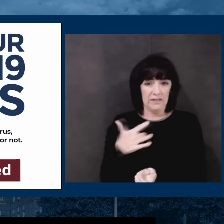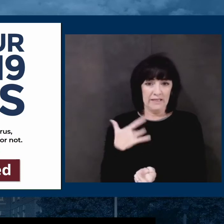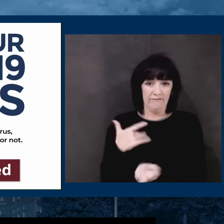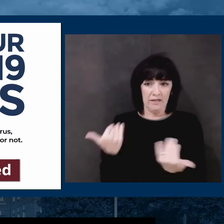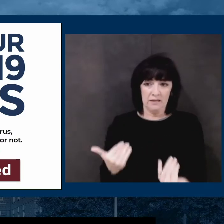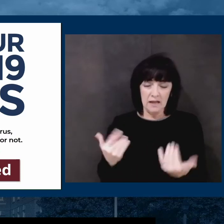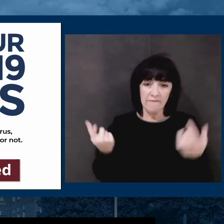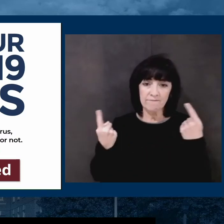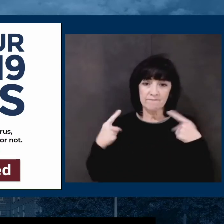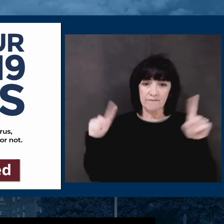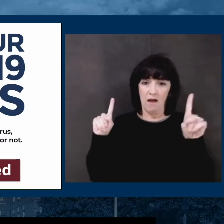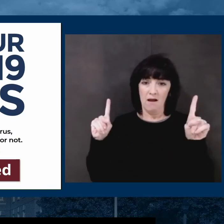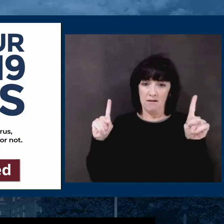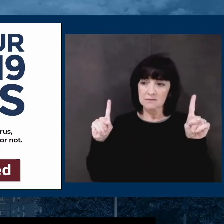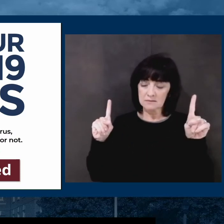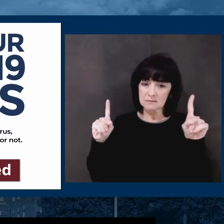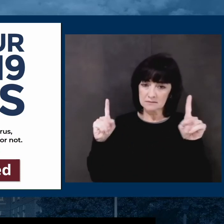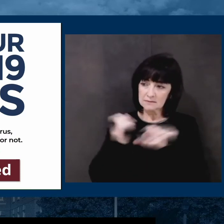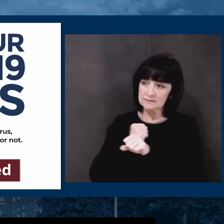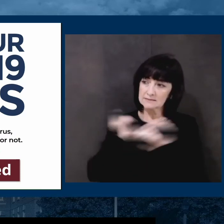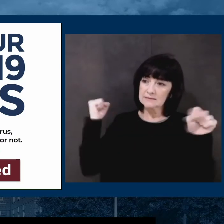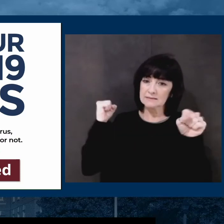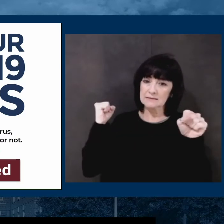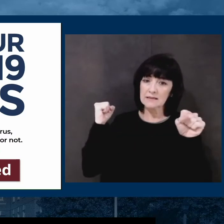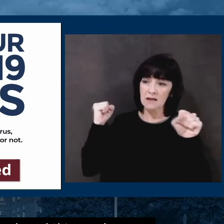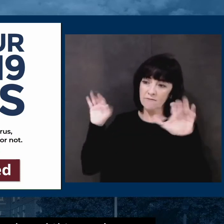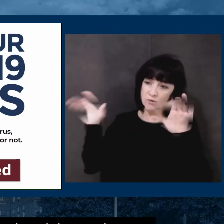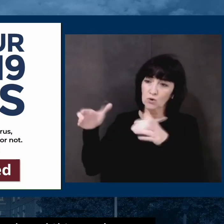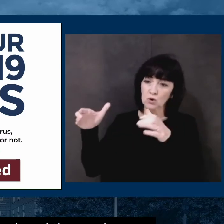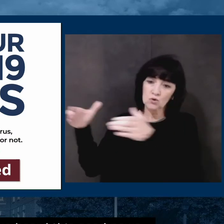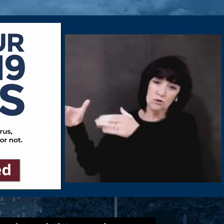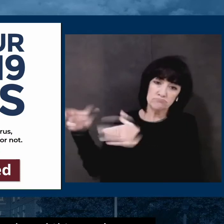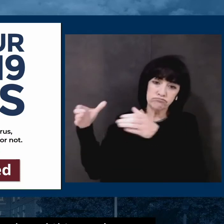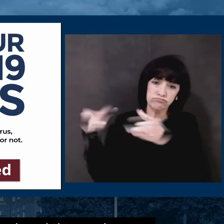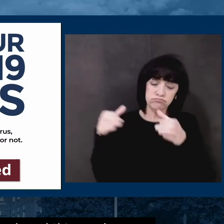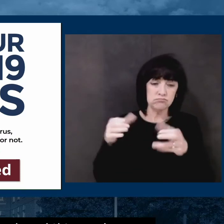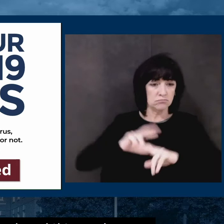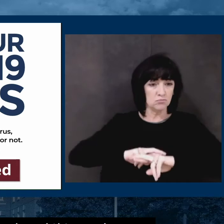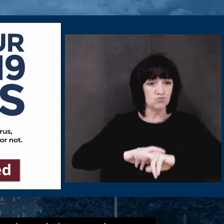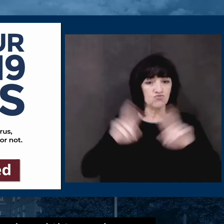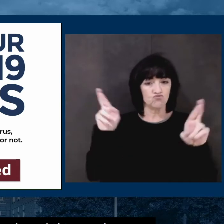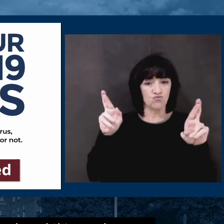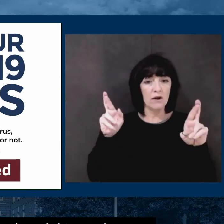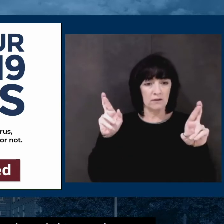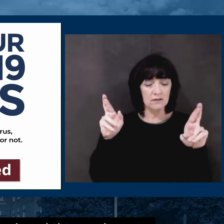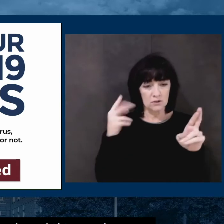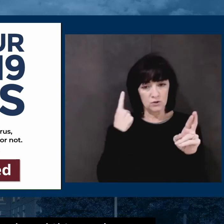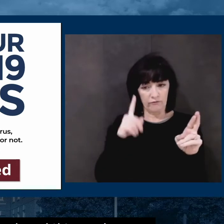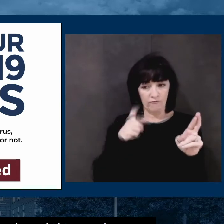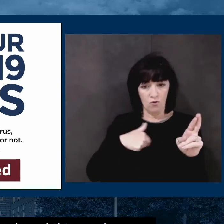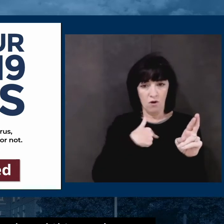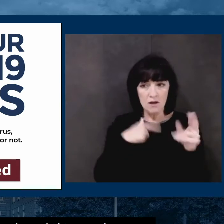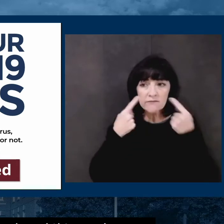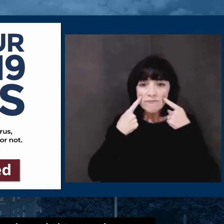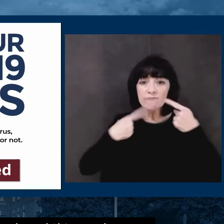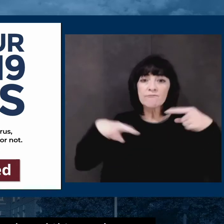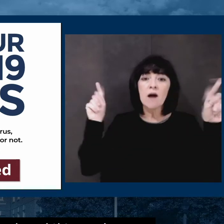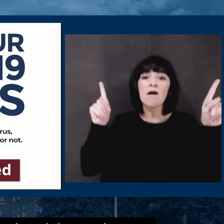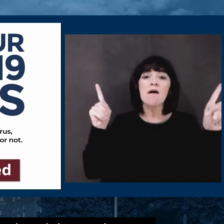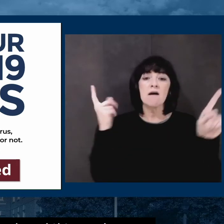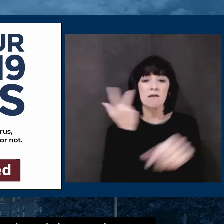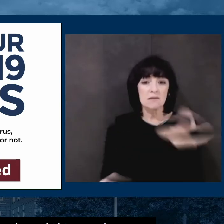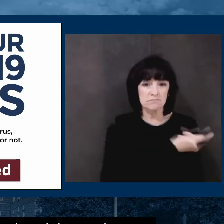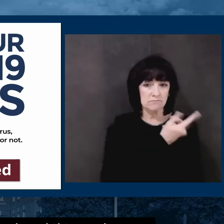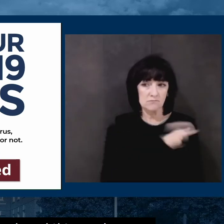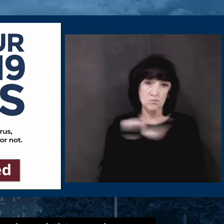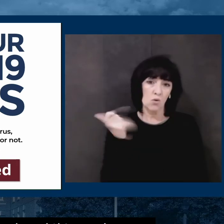news yesterday with the White House task force, and we heard on your last point about the safety of the